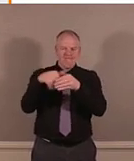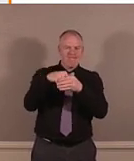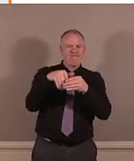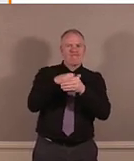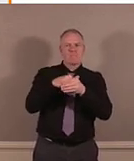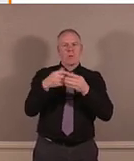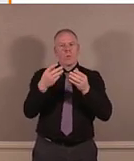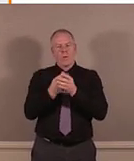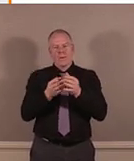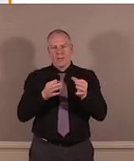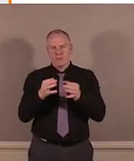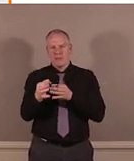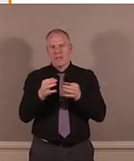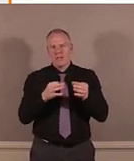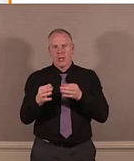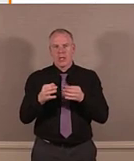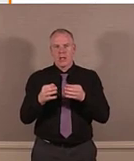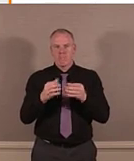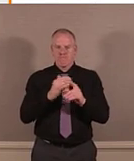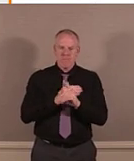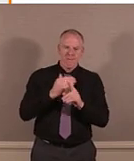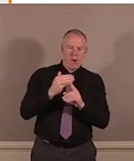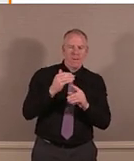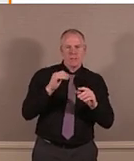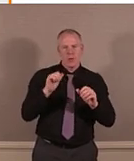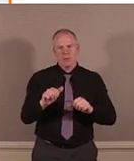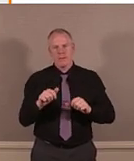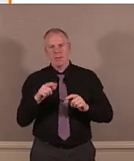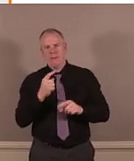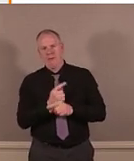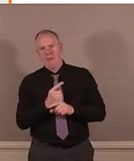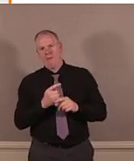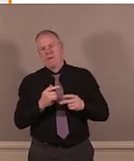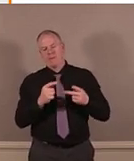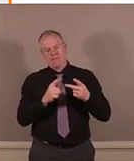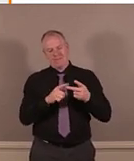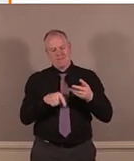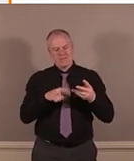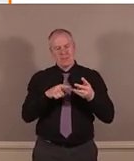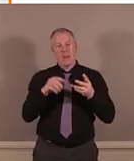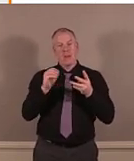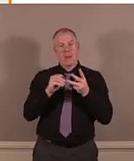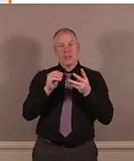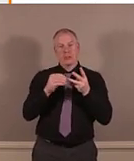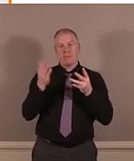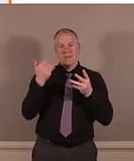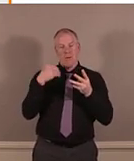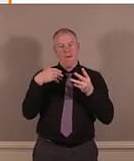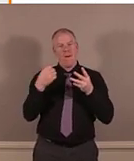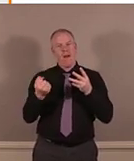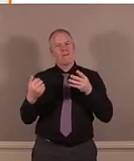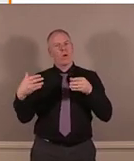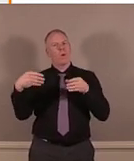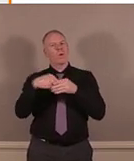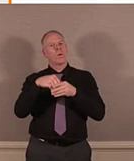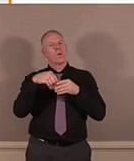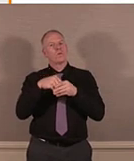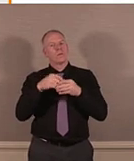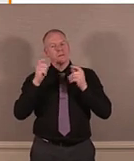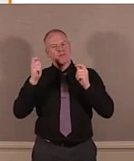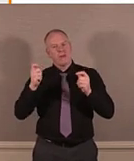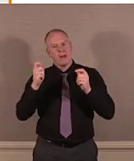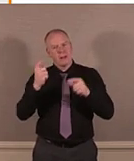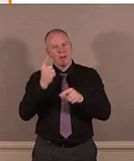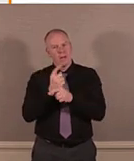in the strategic performance agreements. Also that it was talked about earlier as well, that there's inclusive